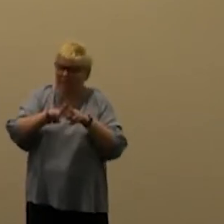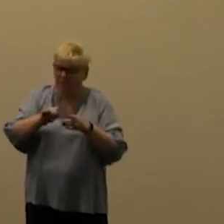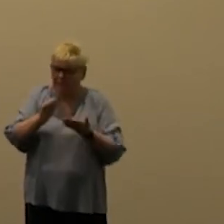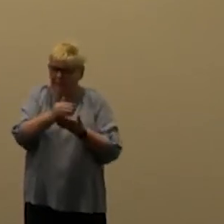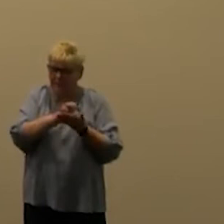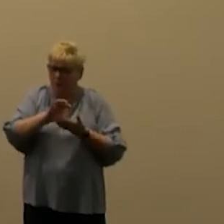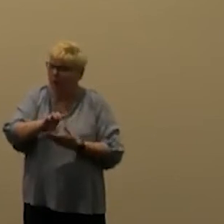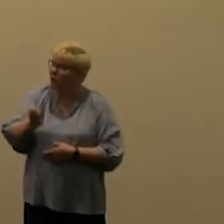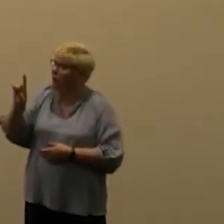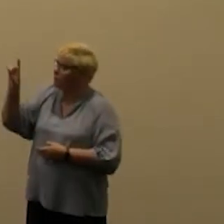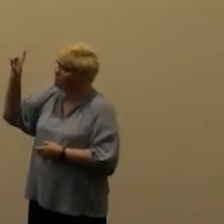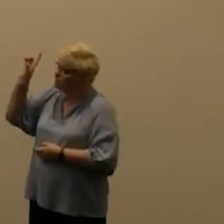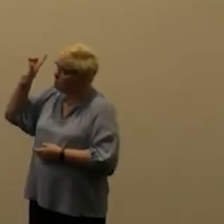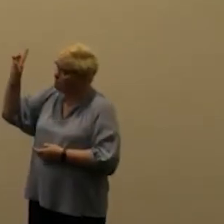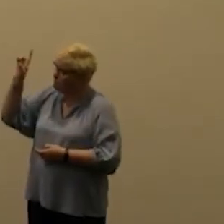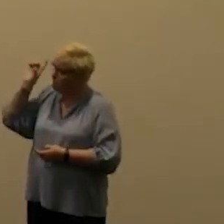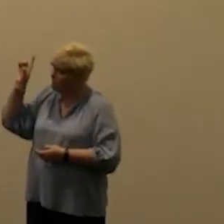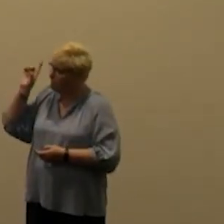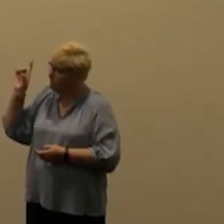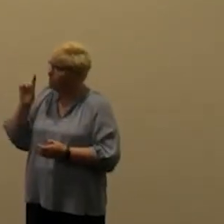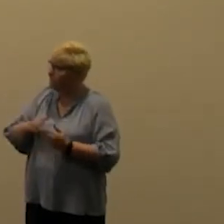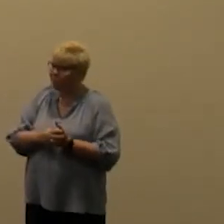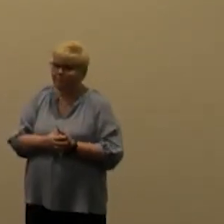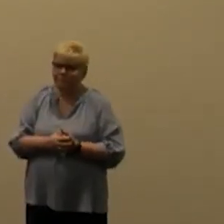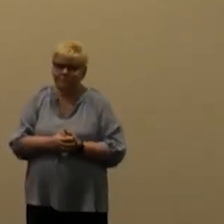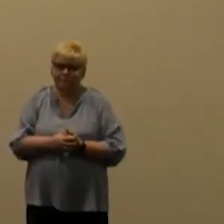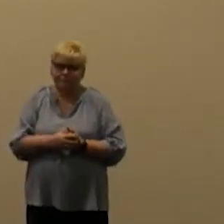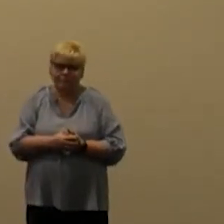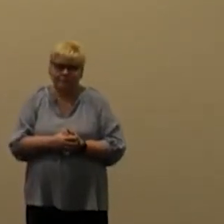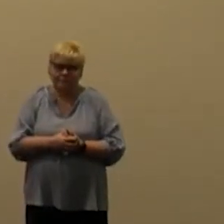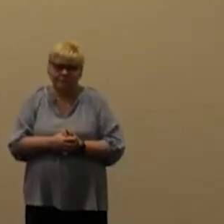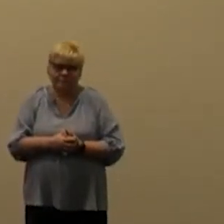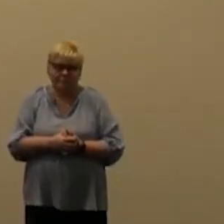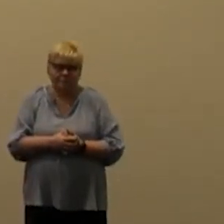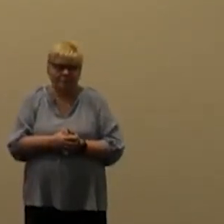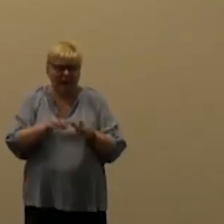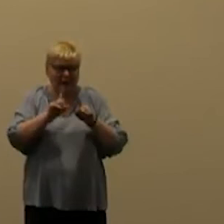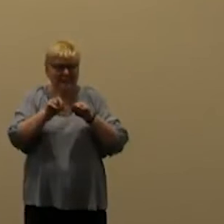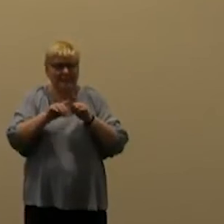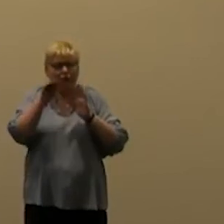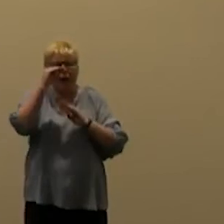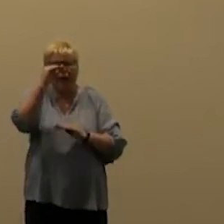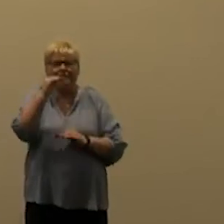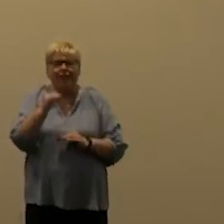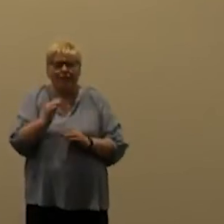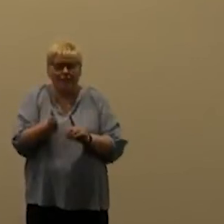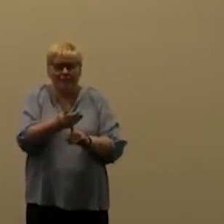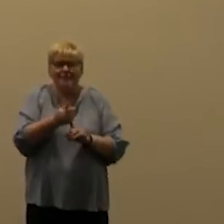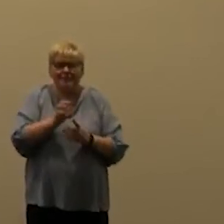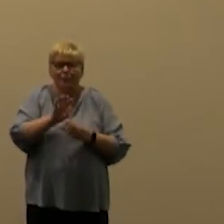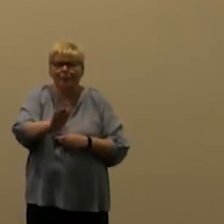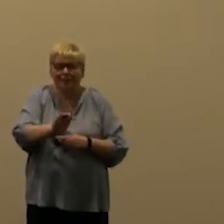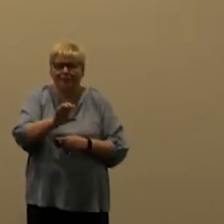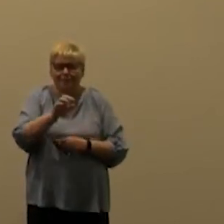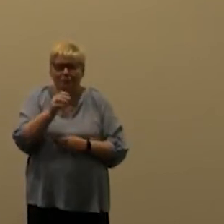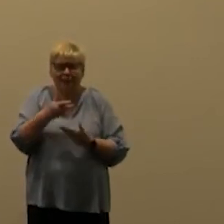sponsors, and also our gold sponsors. We really appreciate you coming today,